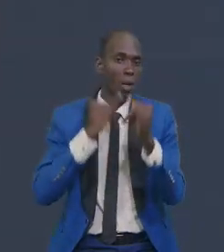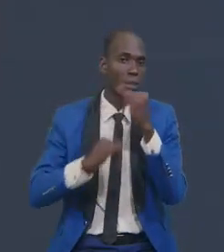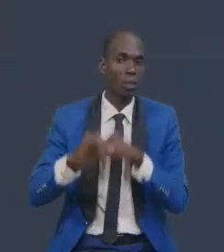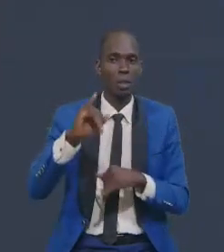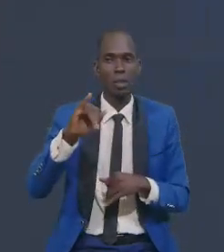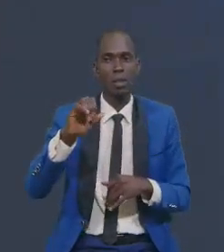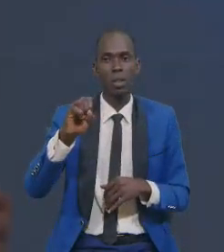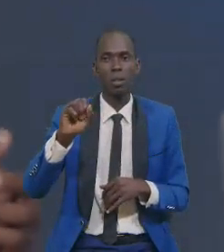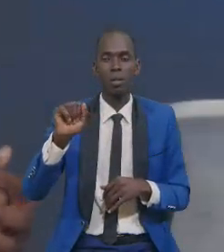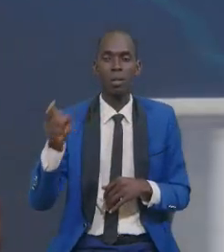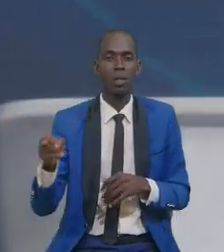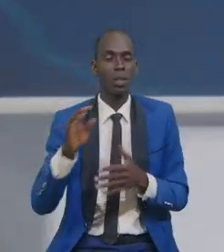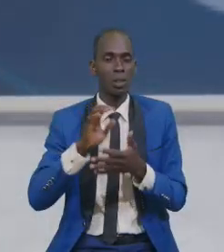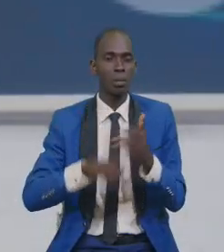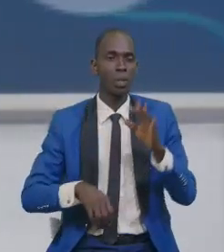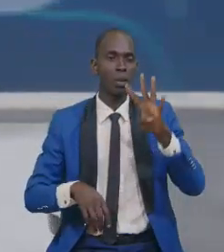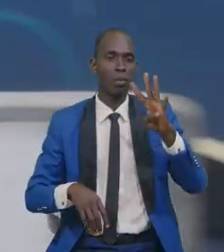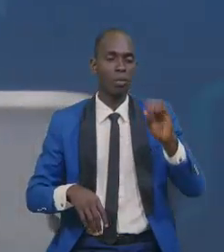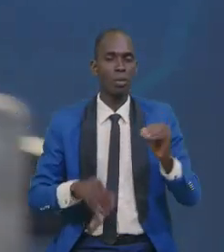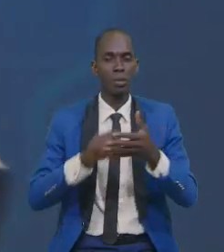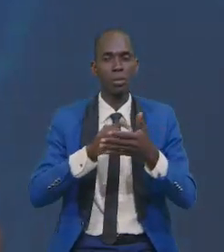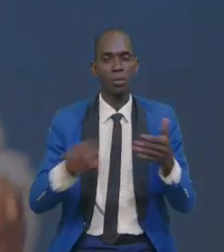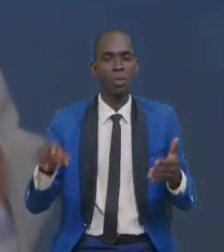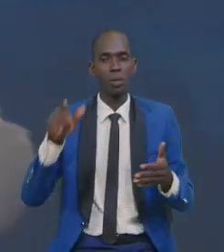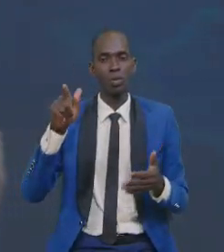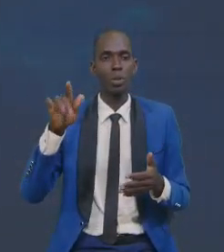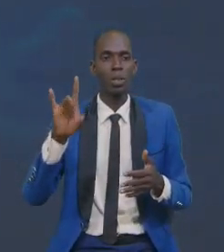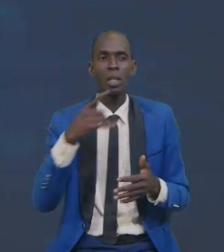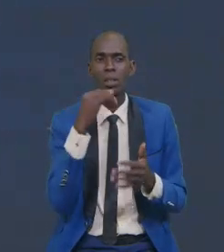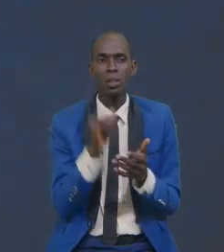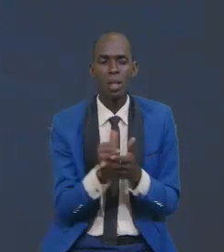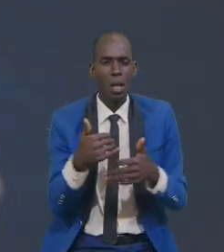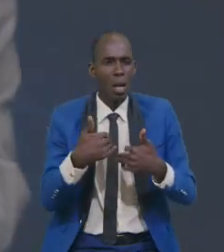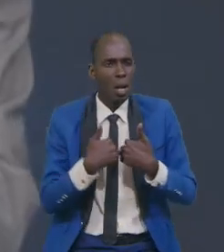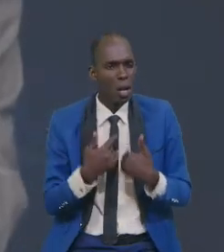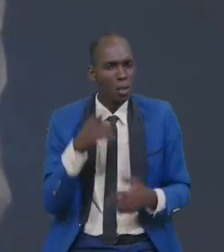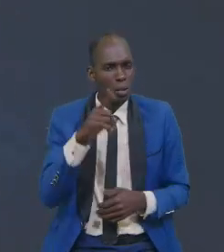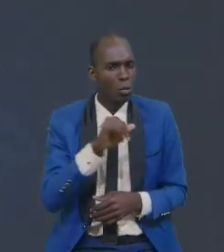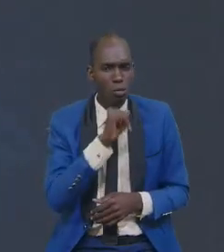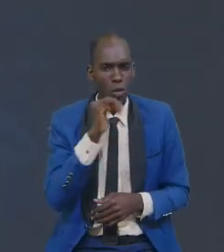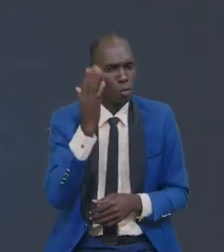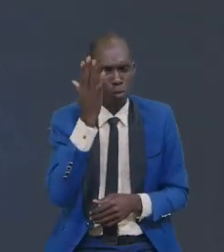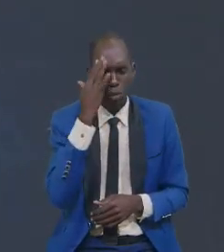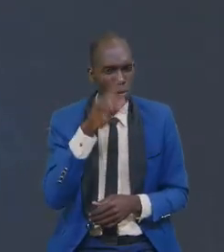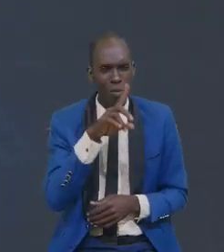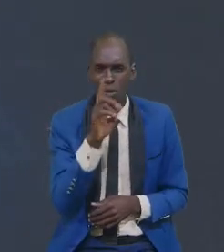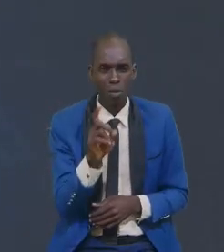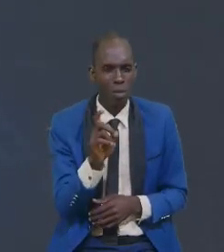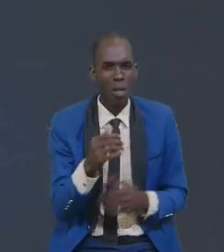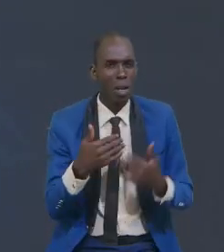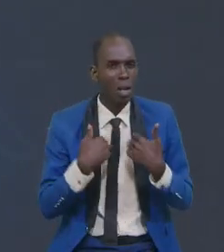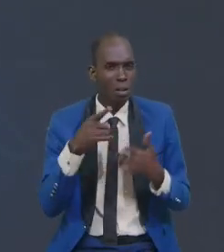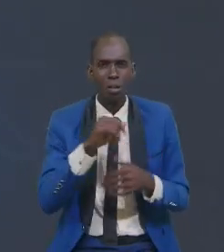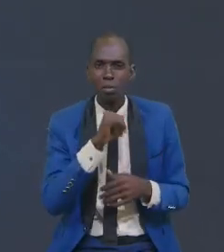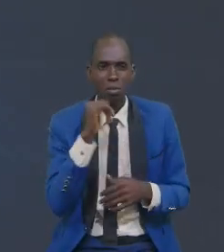verse 28, and he says, hast thou not known, hast thou not